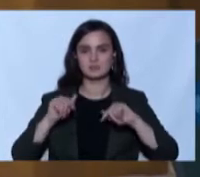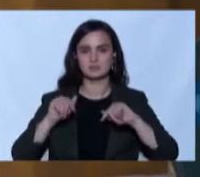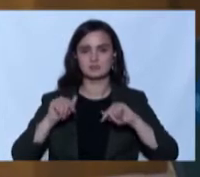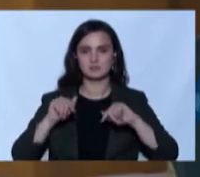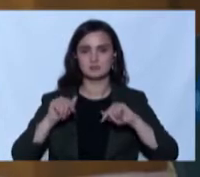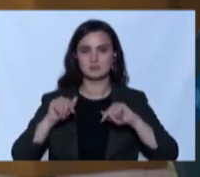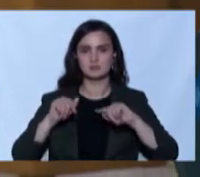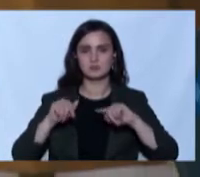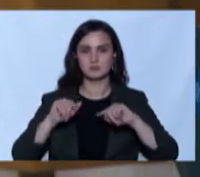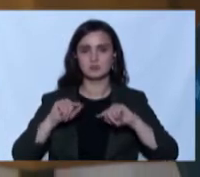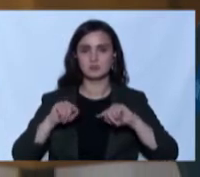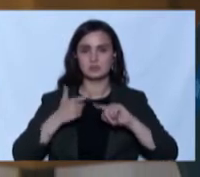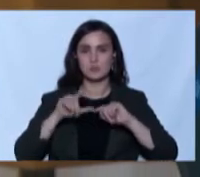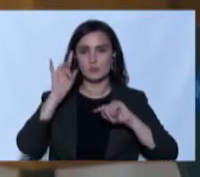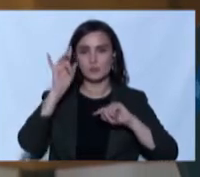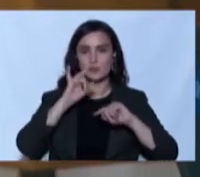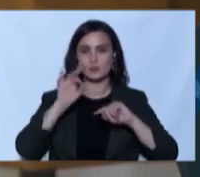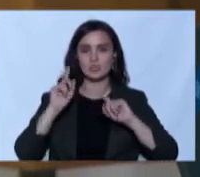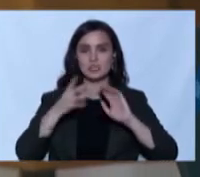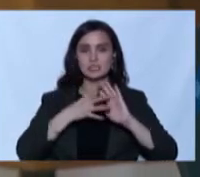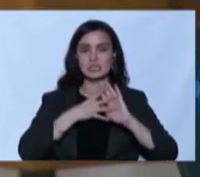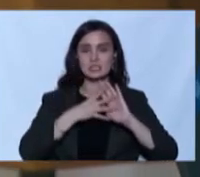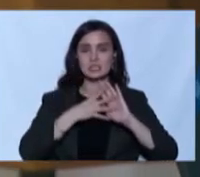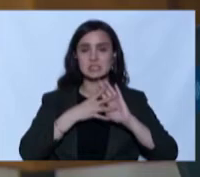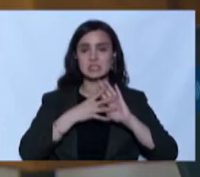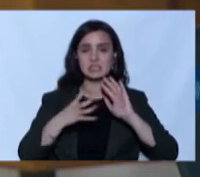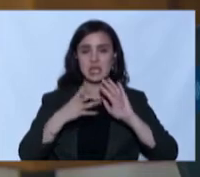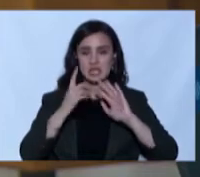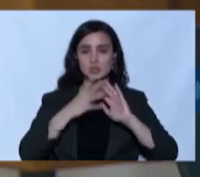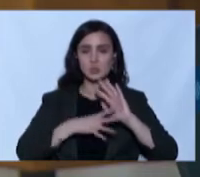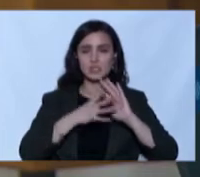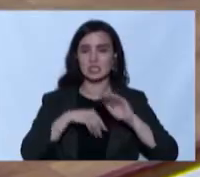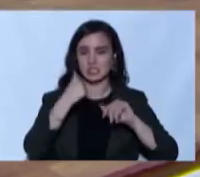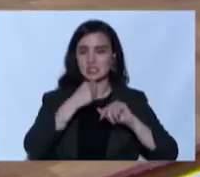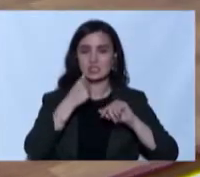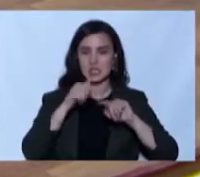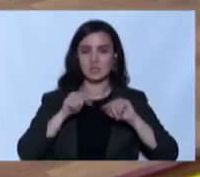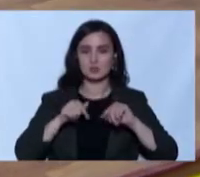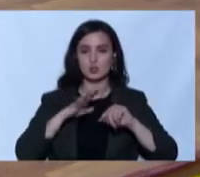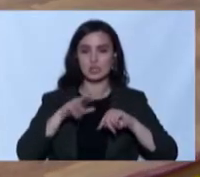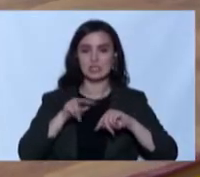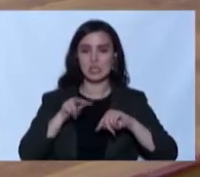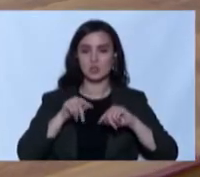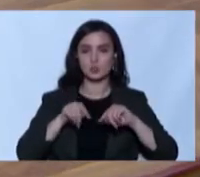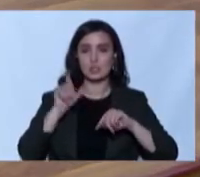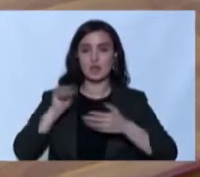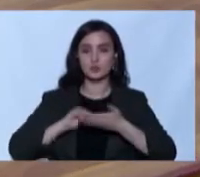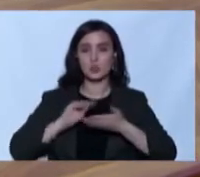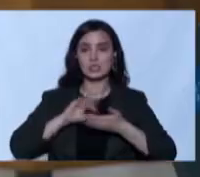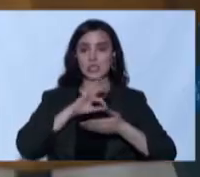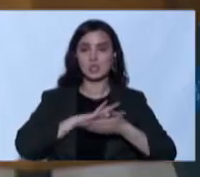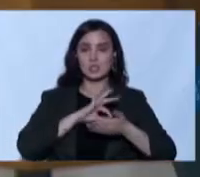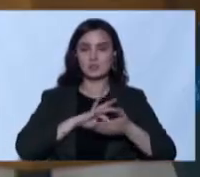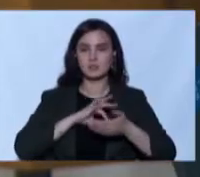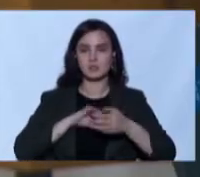actually turns out to be a very popular 19th century literary device. A lot of authors use it, and so in